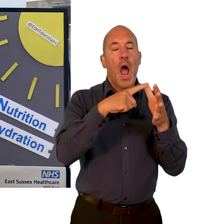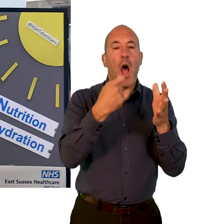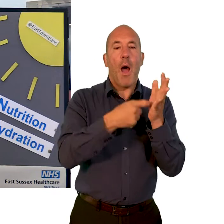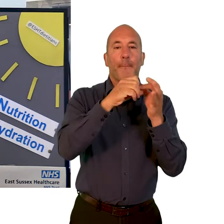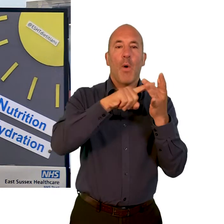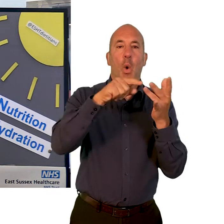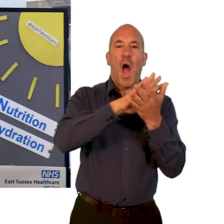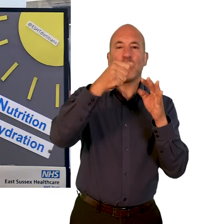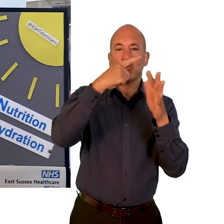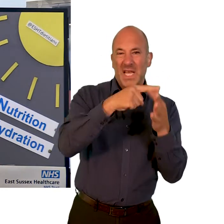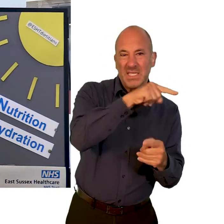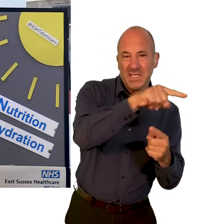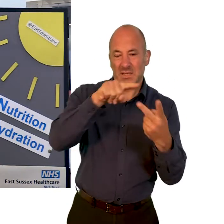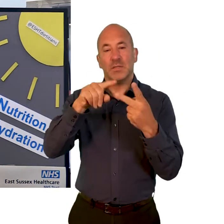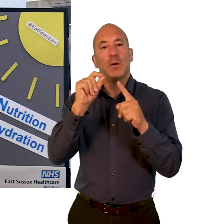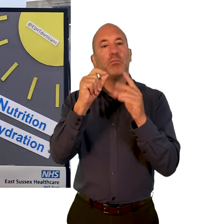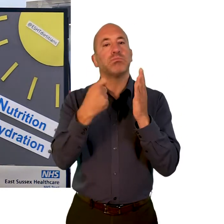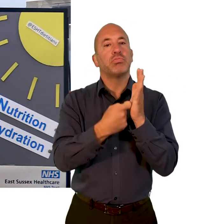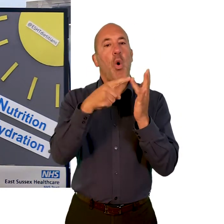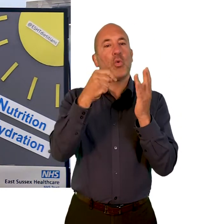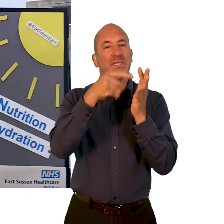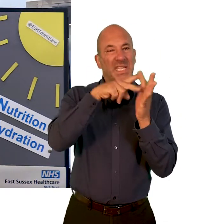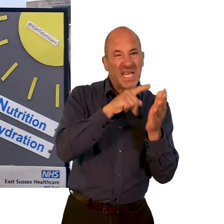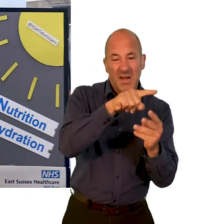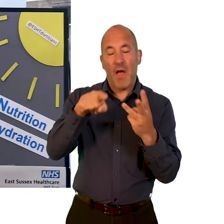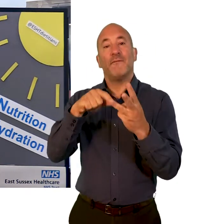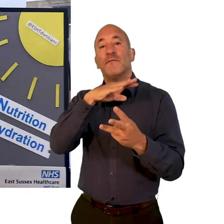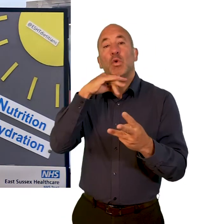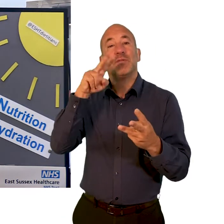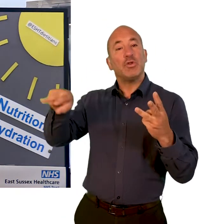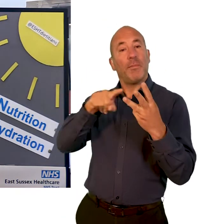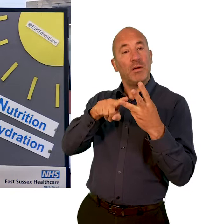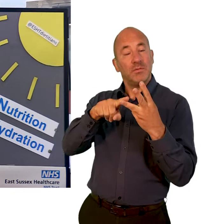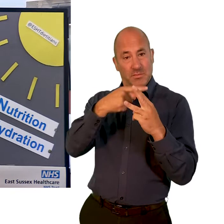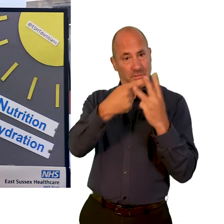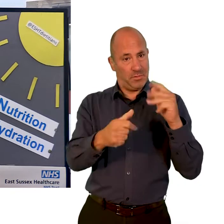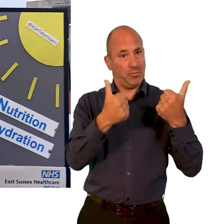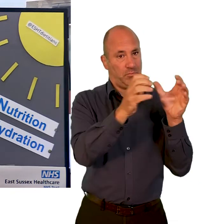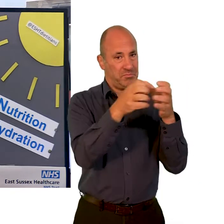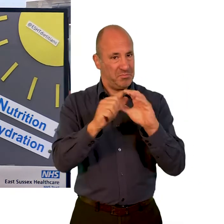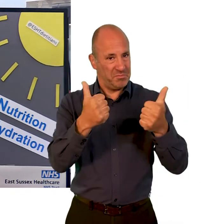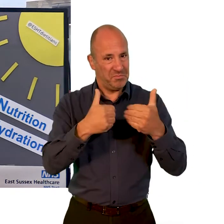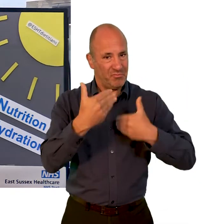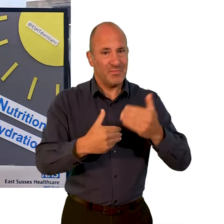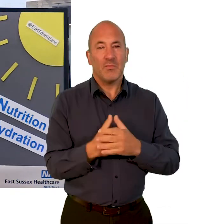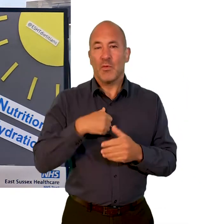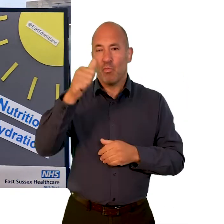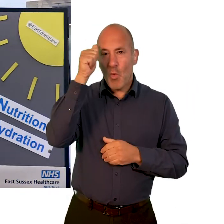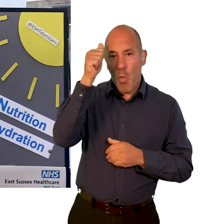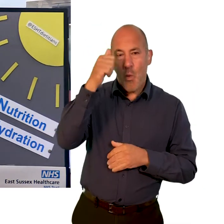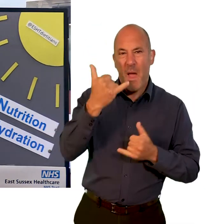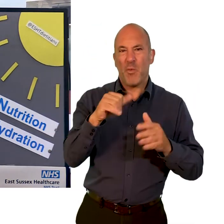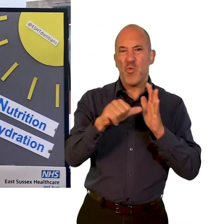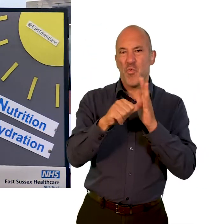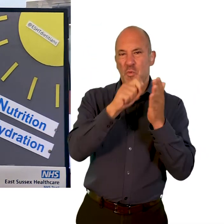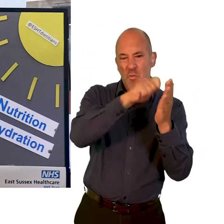whole grain carbohydrates, a portion of protein, and then 1 or 2 portions of fruit or vegetables per meal. We understand that it